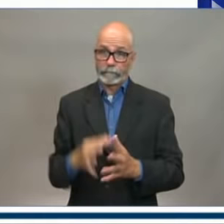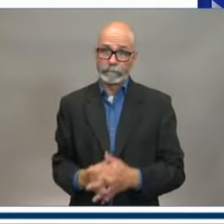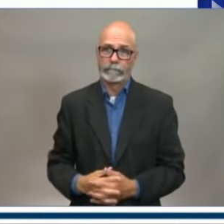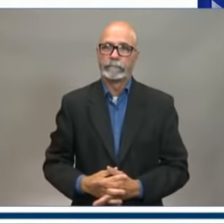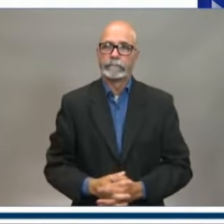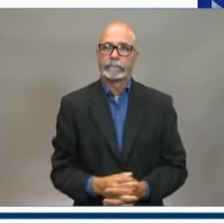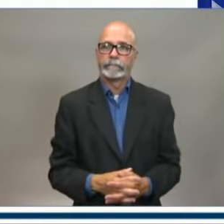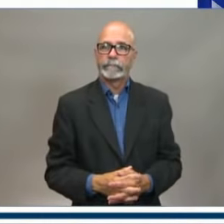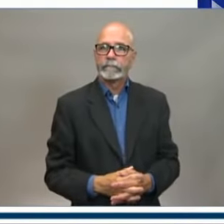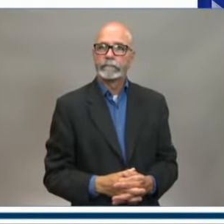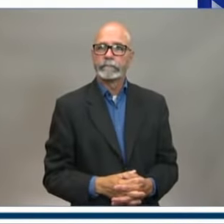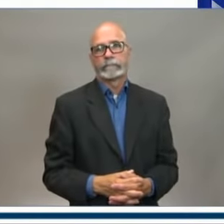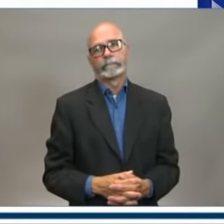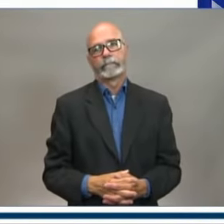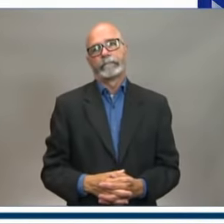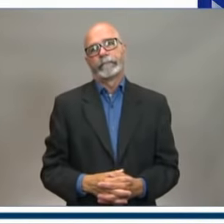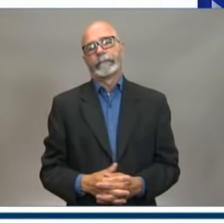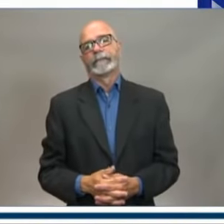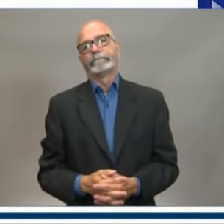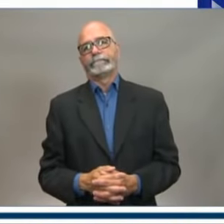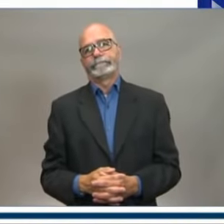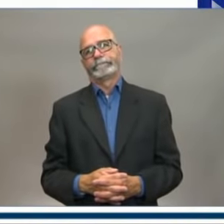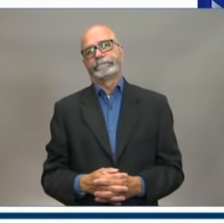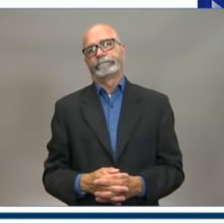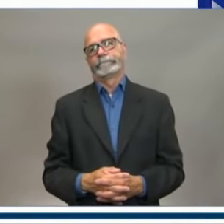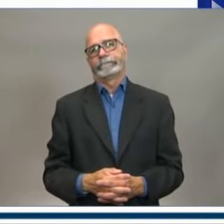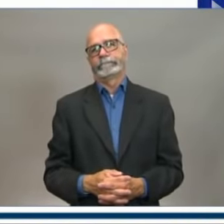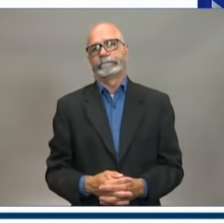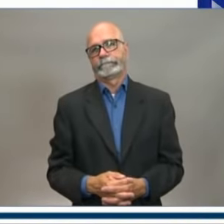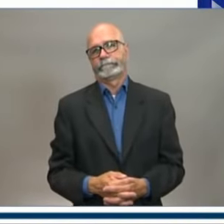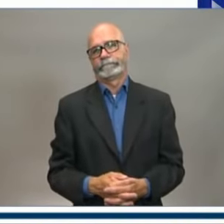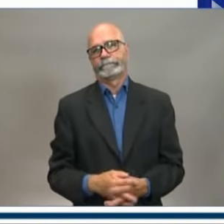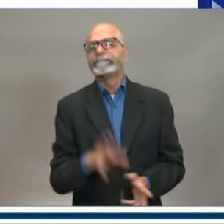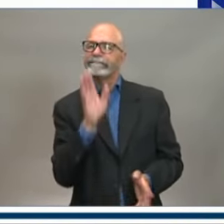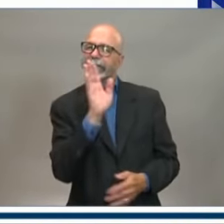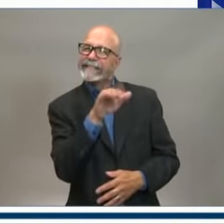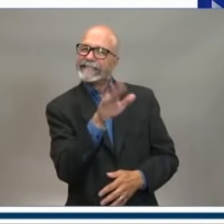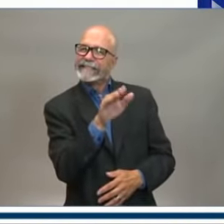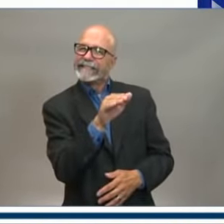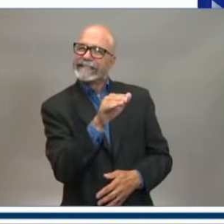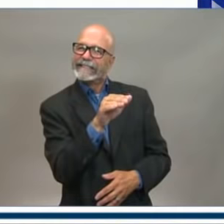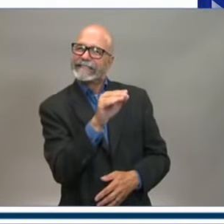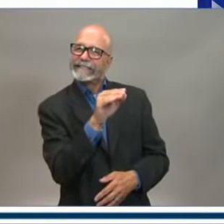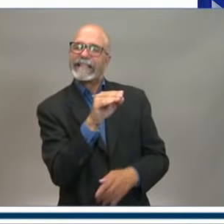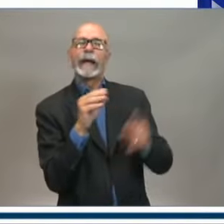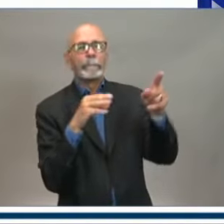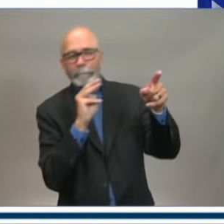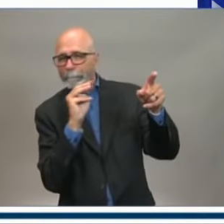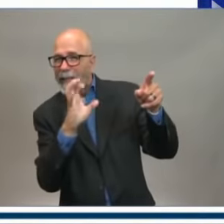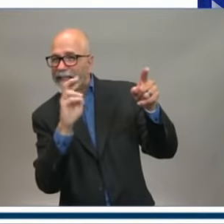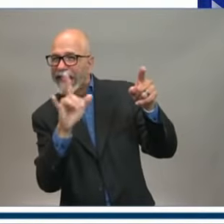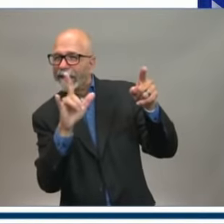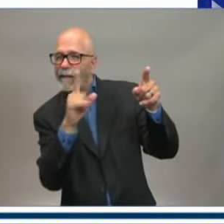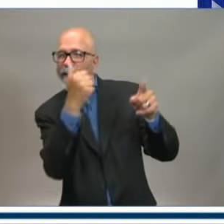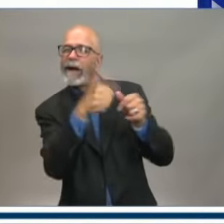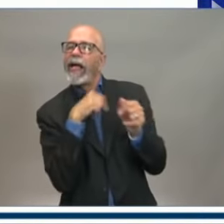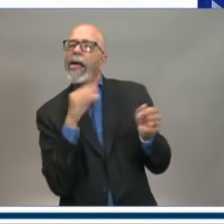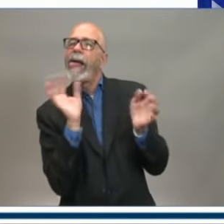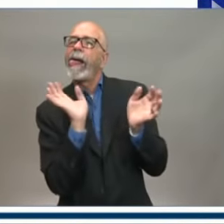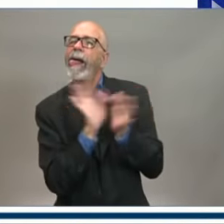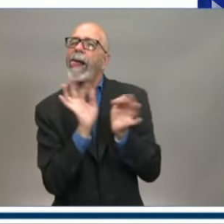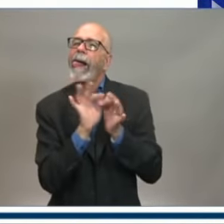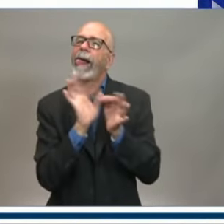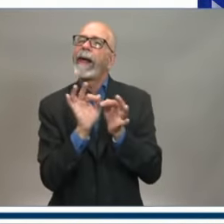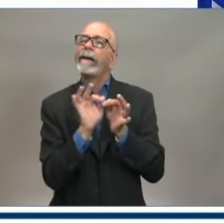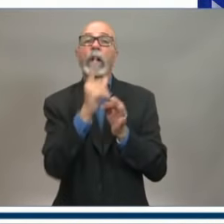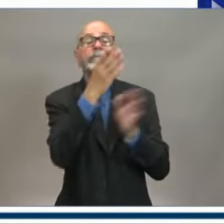Thank you. I wanted to start off, I know, Premier, you were asked about yesterday the proposed class action lawsuit filed against Northwood.